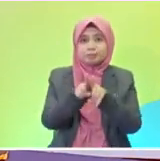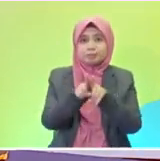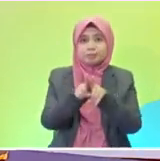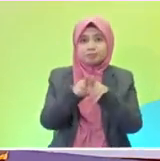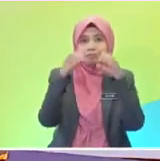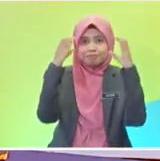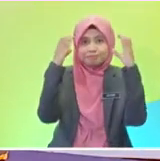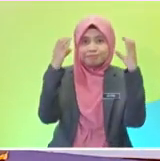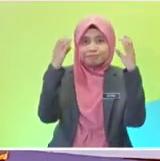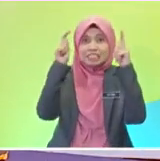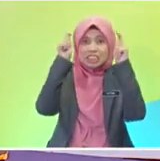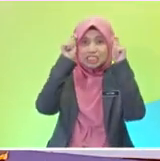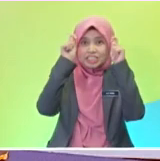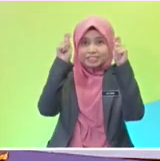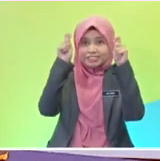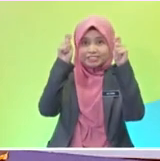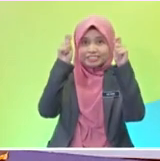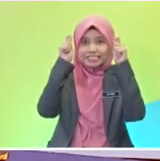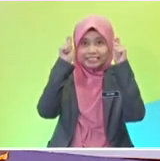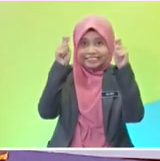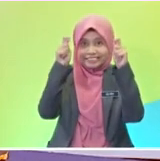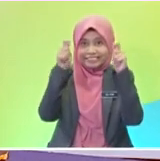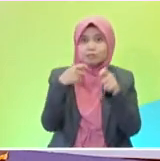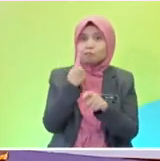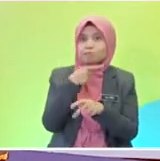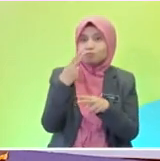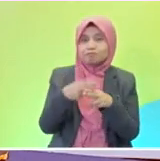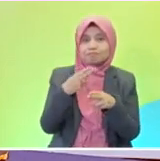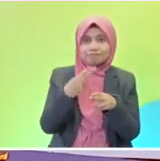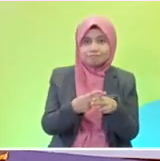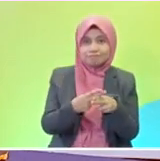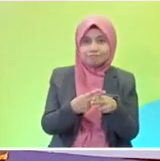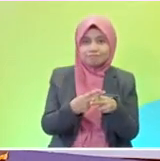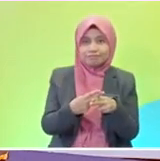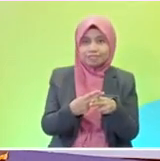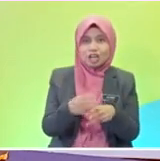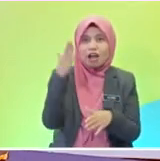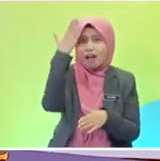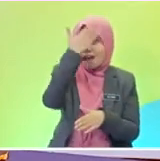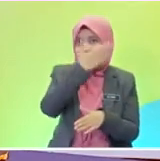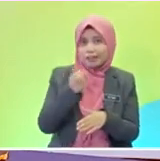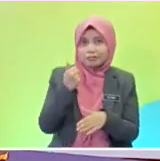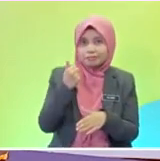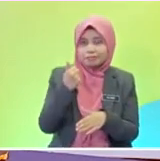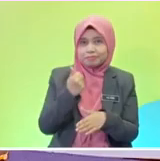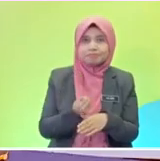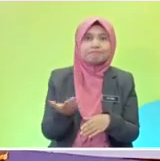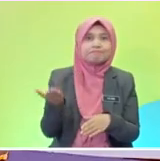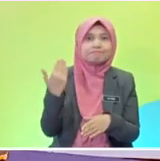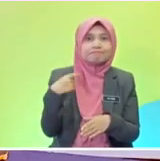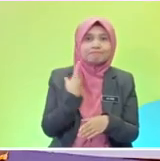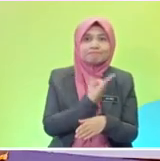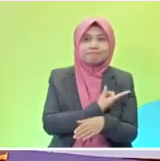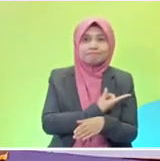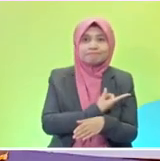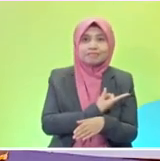a beautiful song. I was taken away to dreamland. It was so beautiful. But before we introduce her, let's first introduce